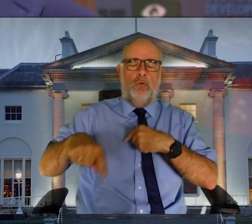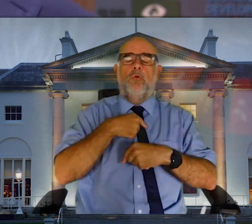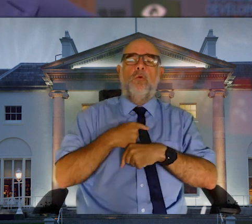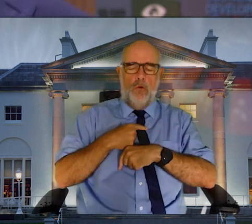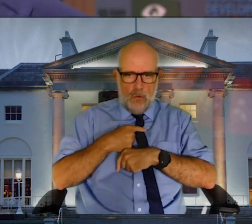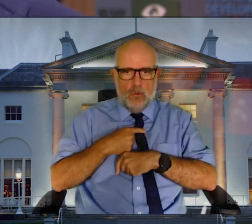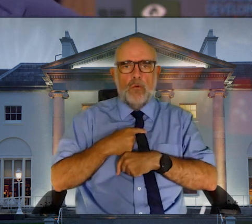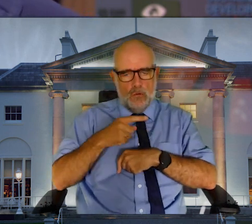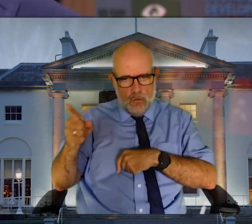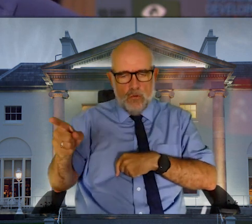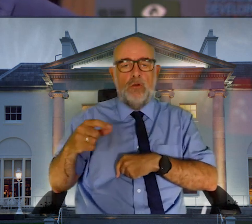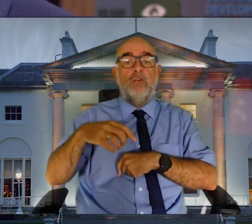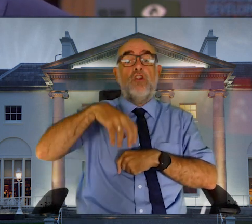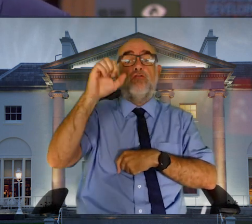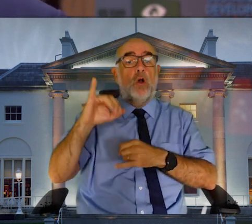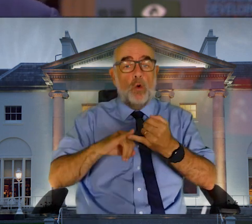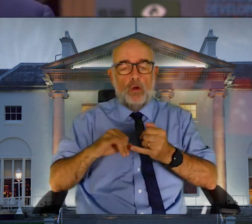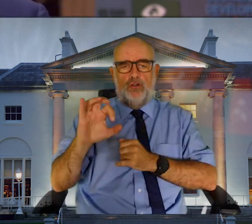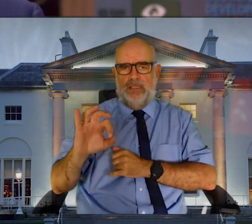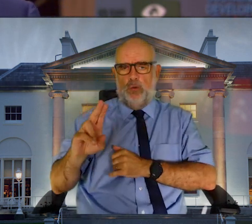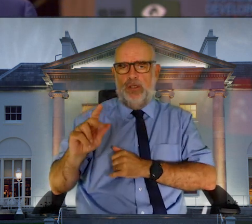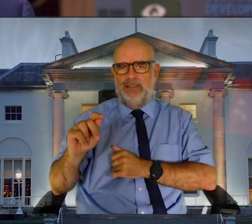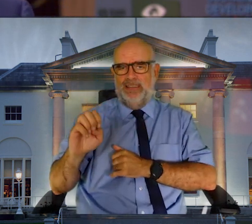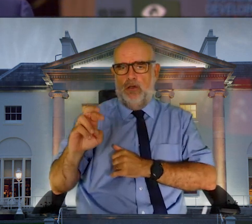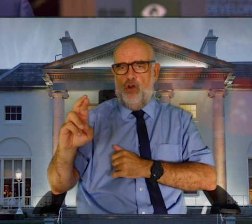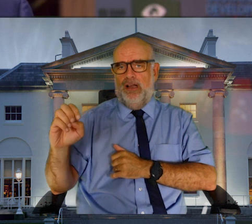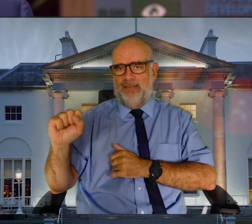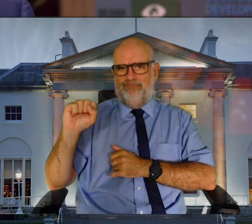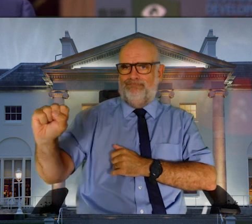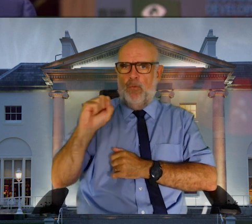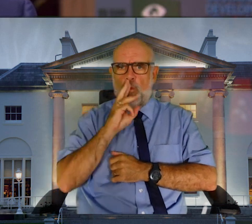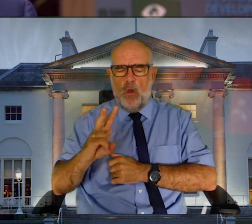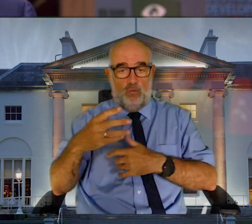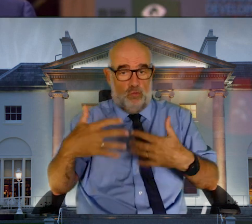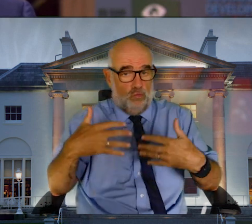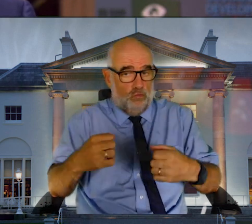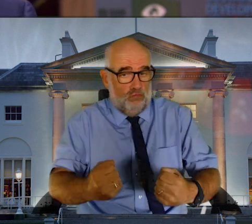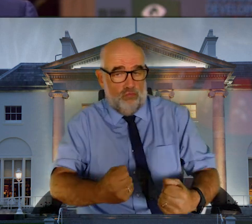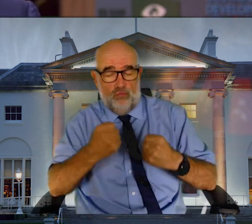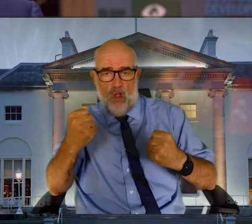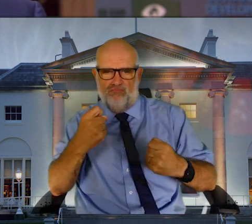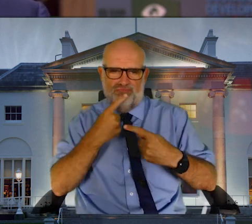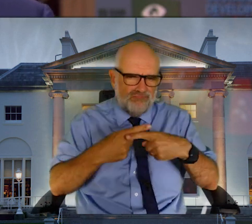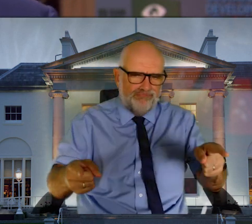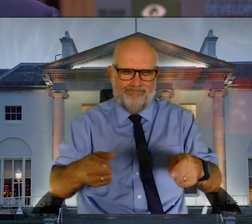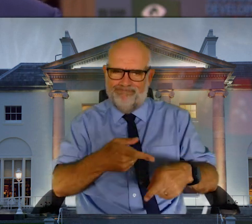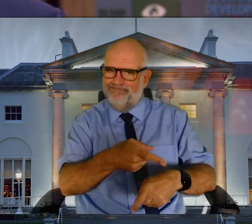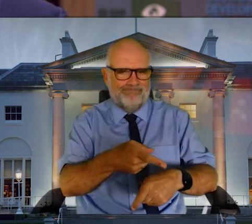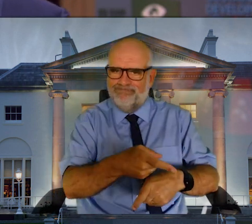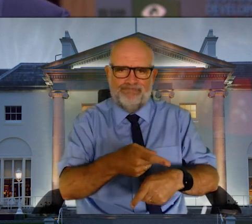devastating denunciation of the most serious breaches of faith on the part of the most powerful nations of the